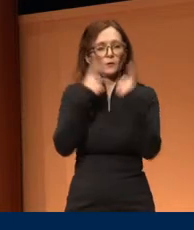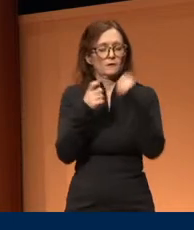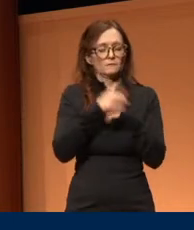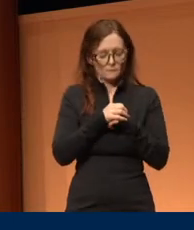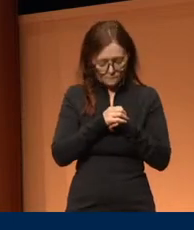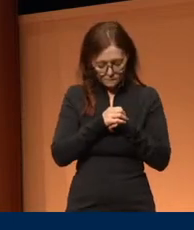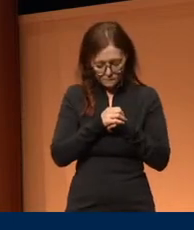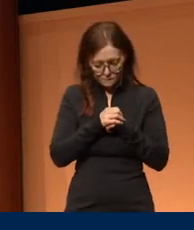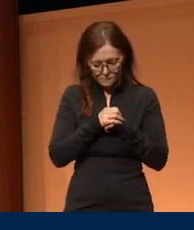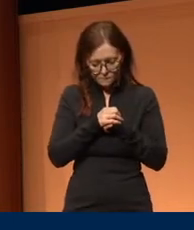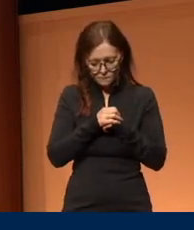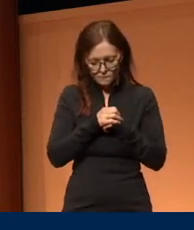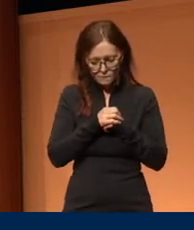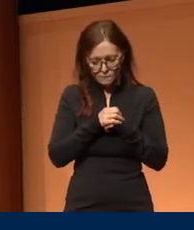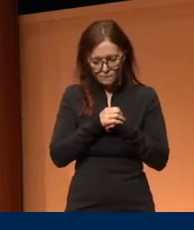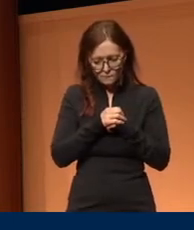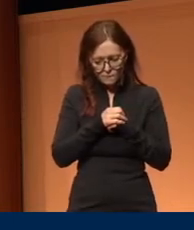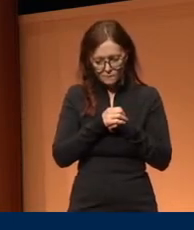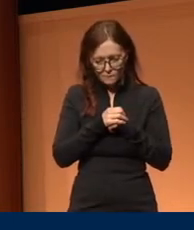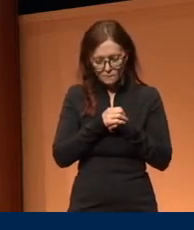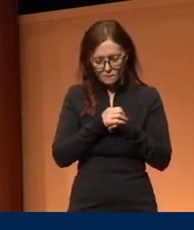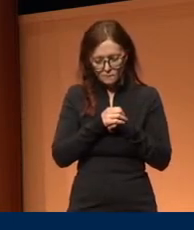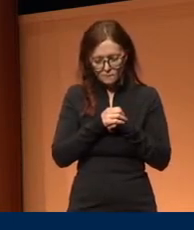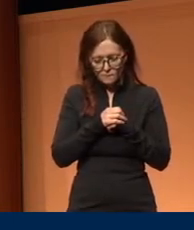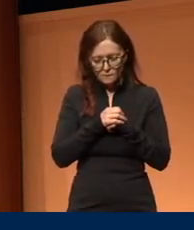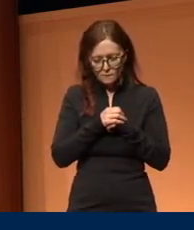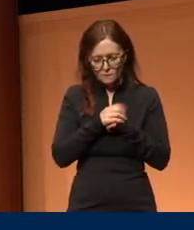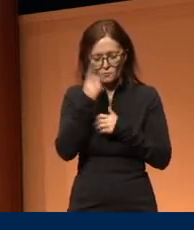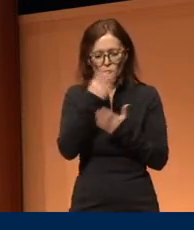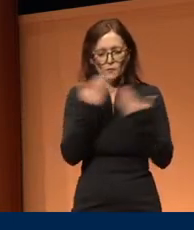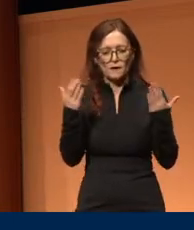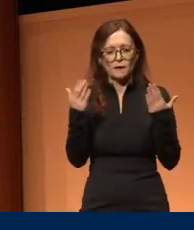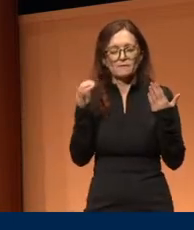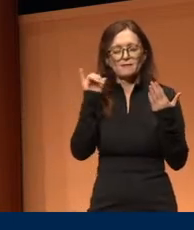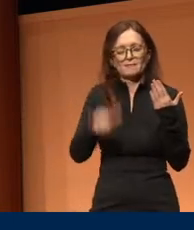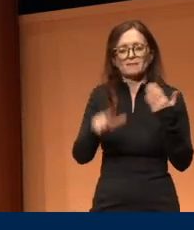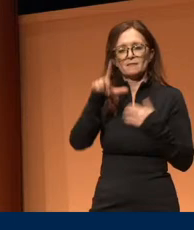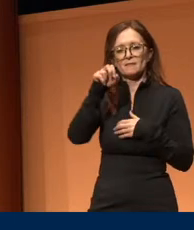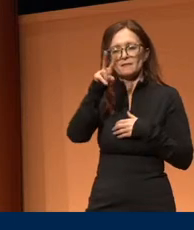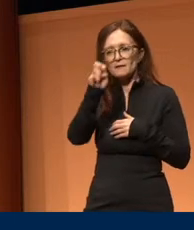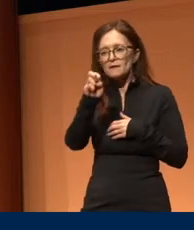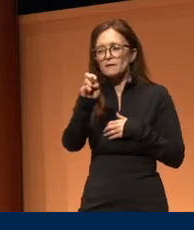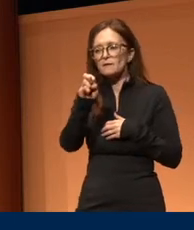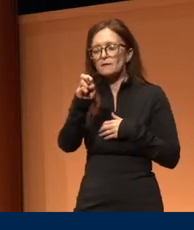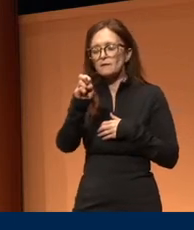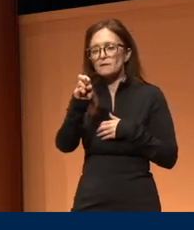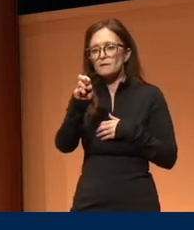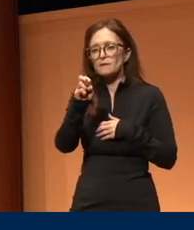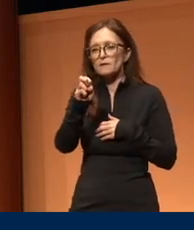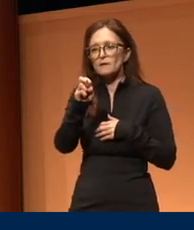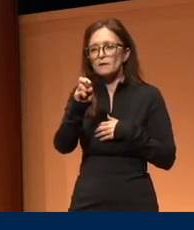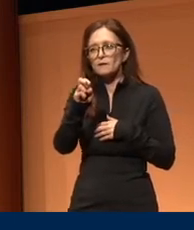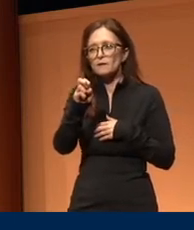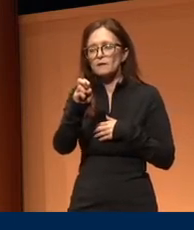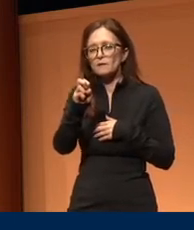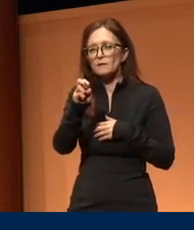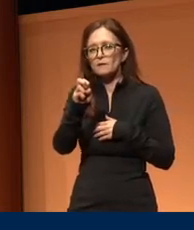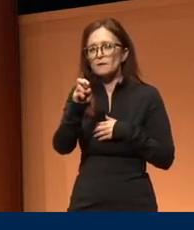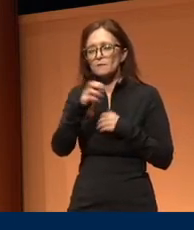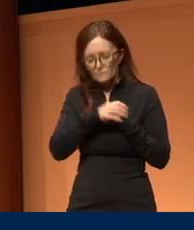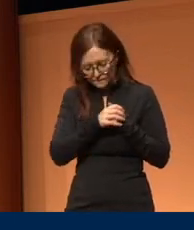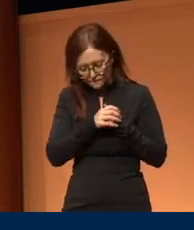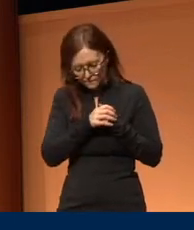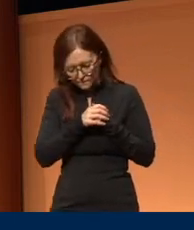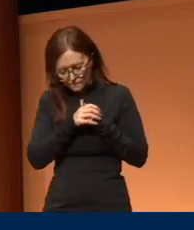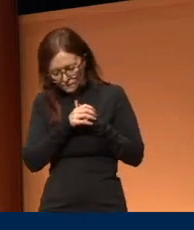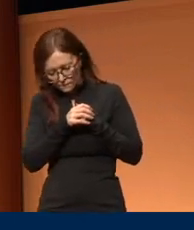very legitimate one. Of course, you know, one of the manifestations of love could be patriotism or nationalism, as you